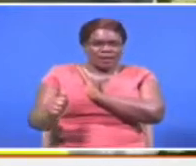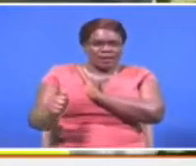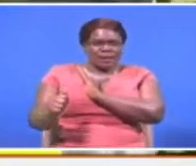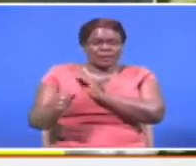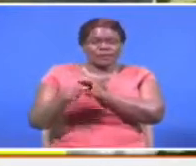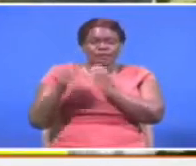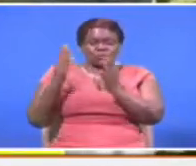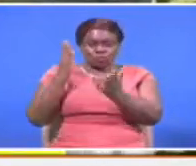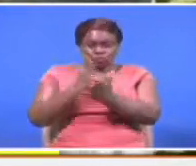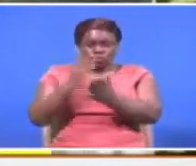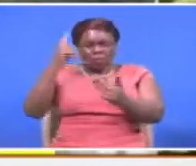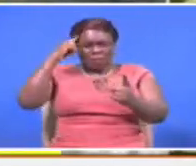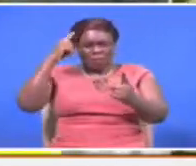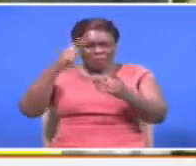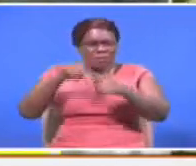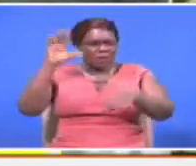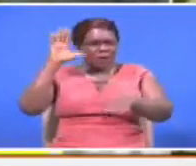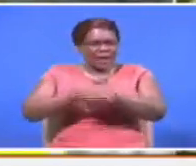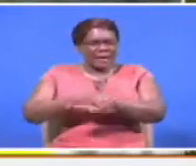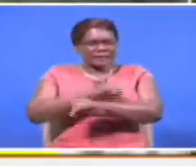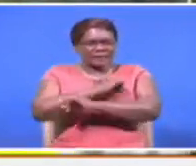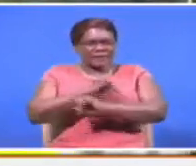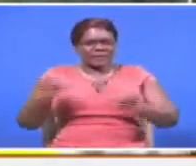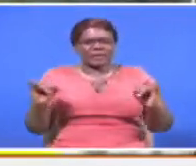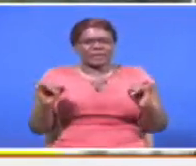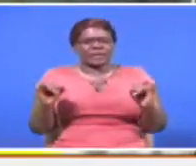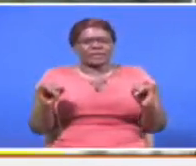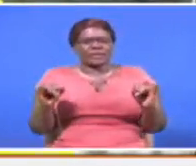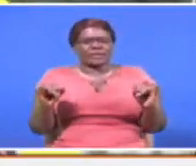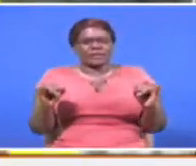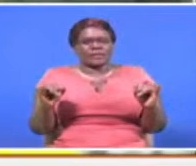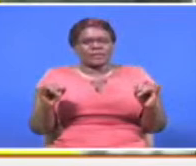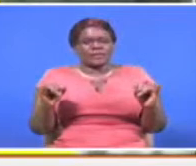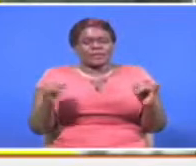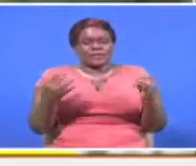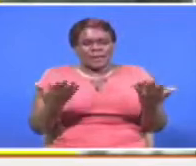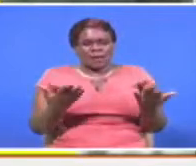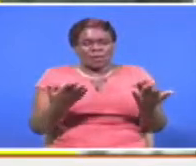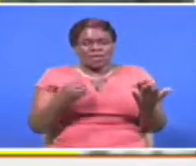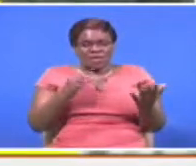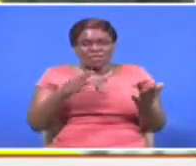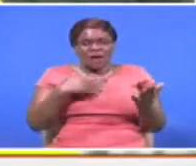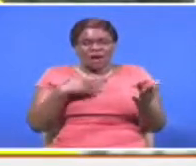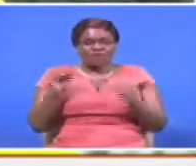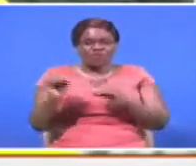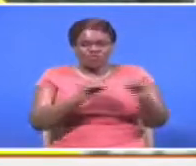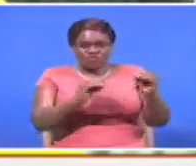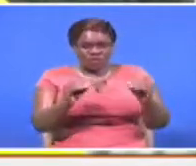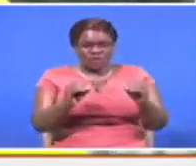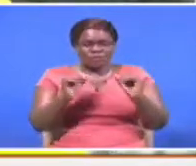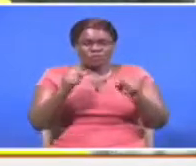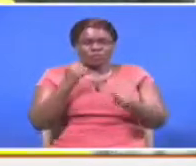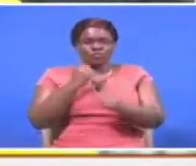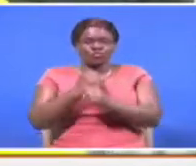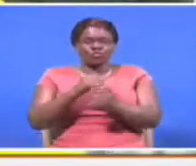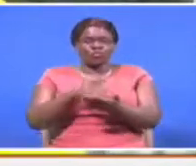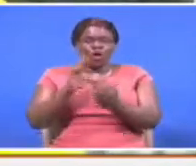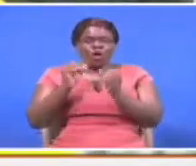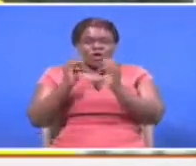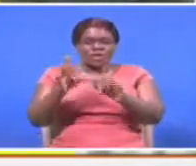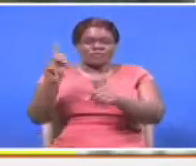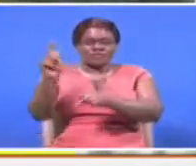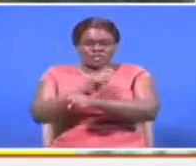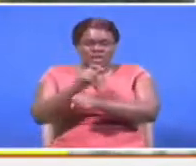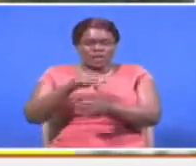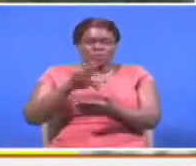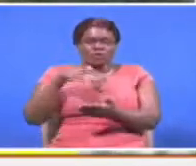If they are able to shoot a moving target, that means with a stationary target, they can be able to do more if trained.